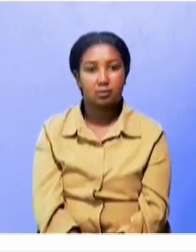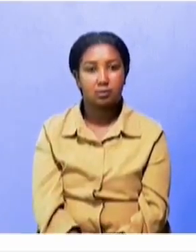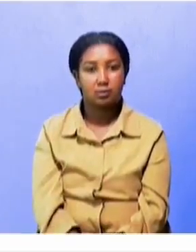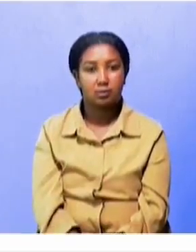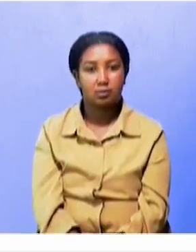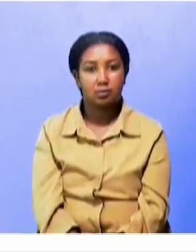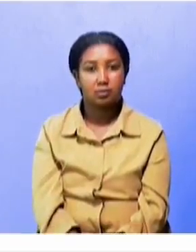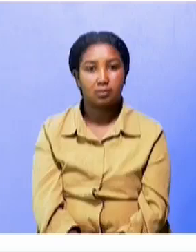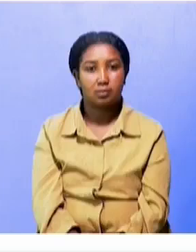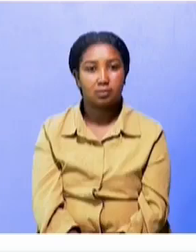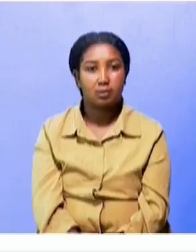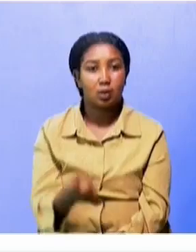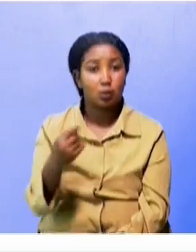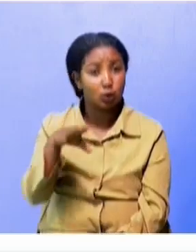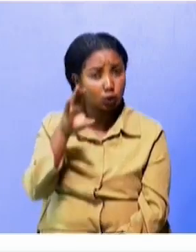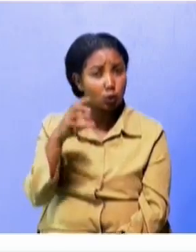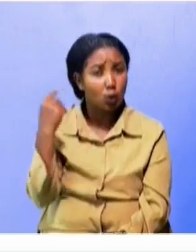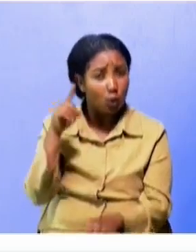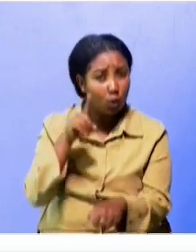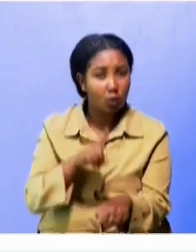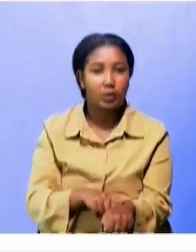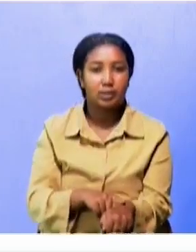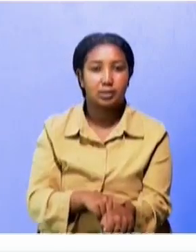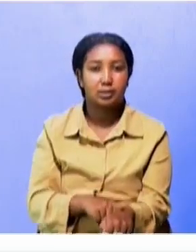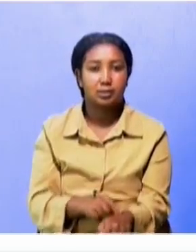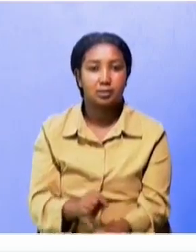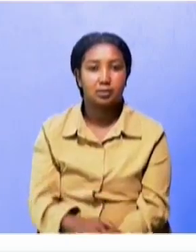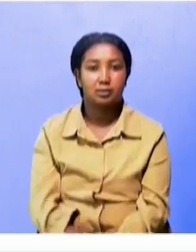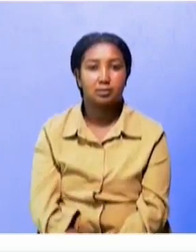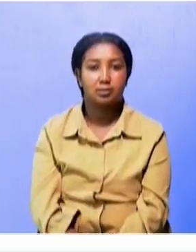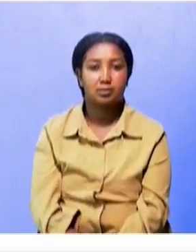okay? We should always